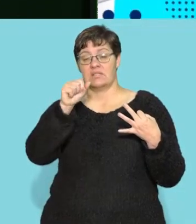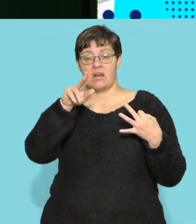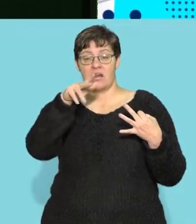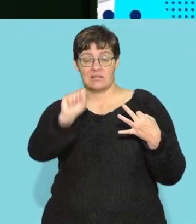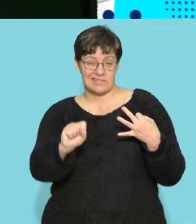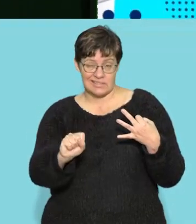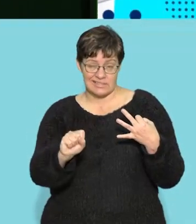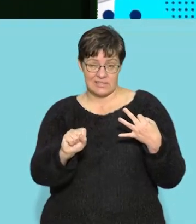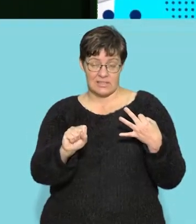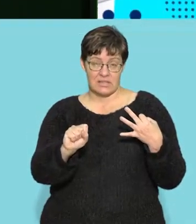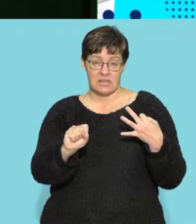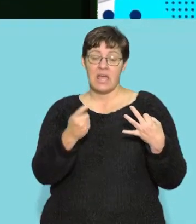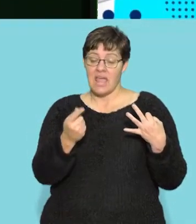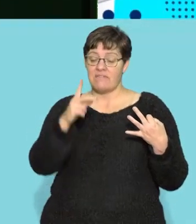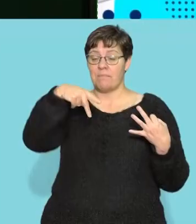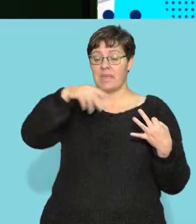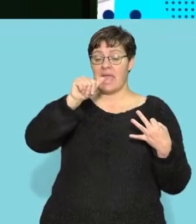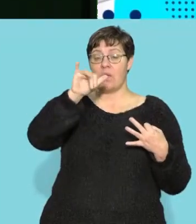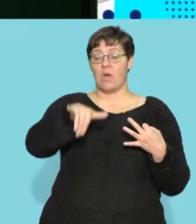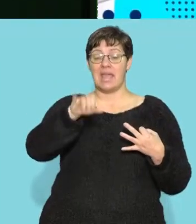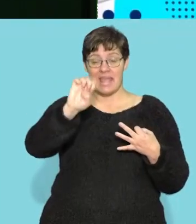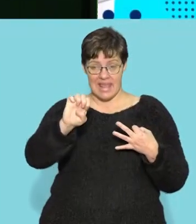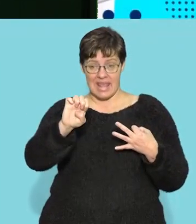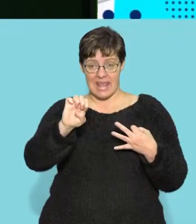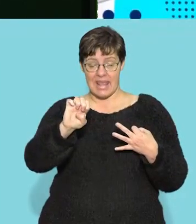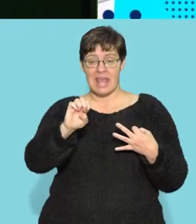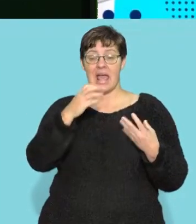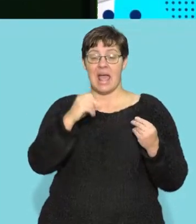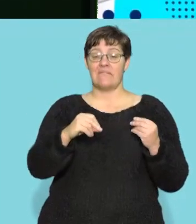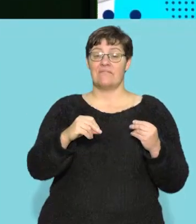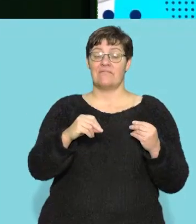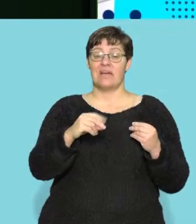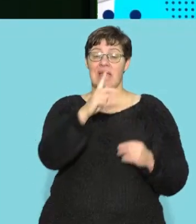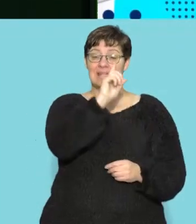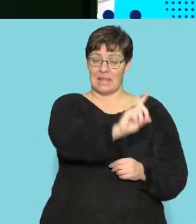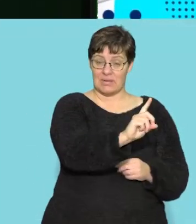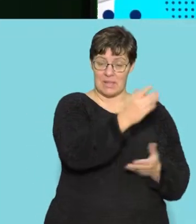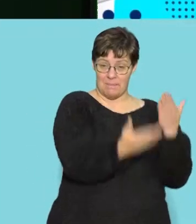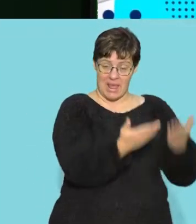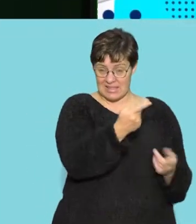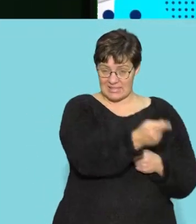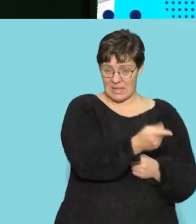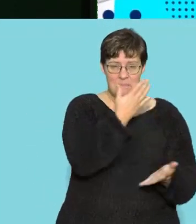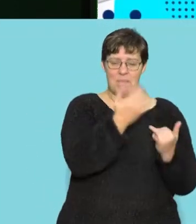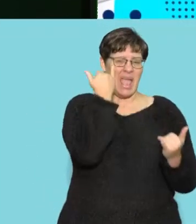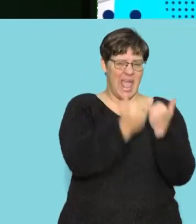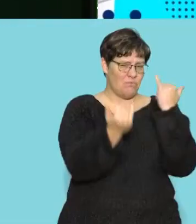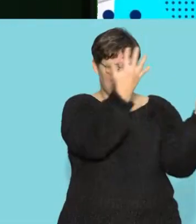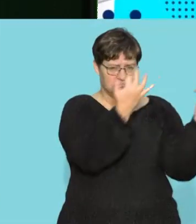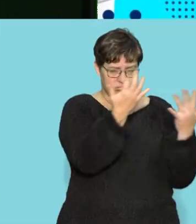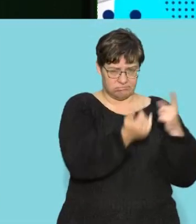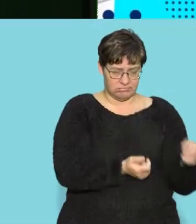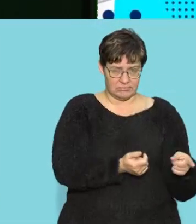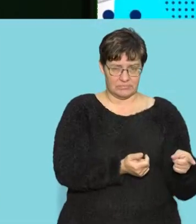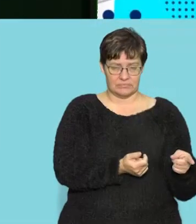obviously. If your PAYE has a debit balance for whatever reason, there may be an error in calculations or whatever.